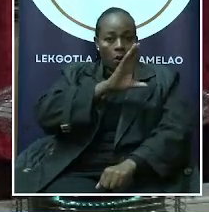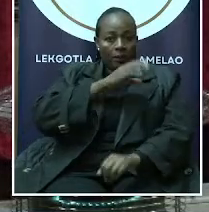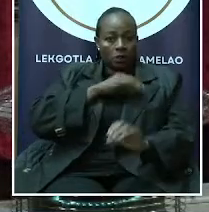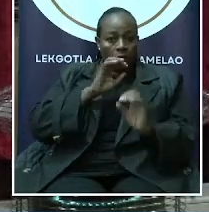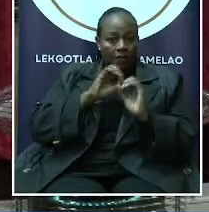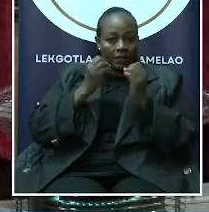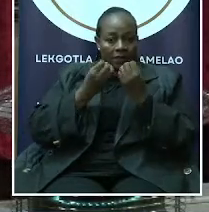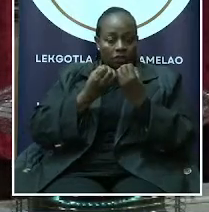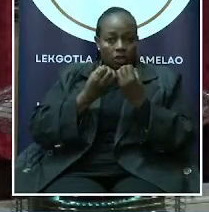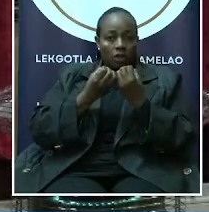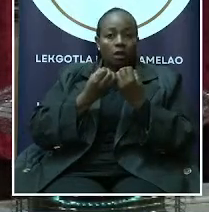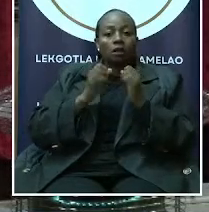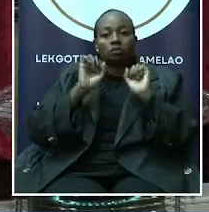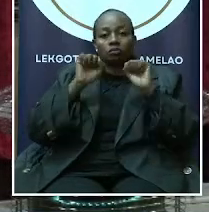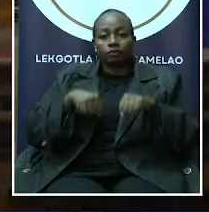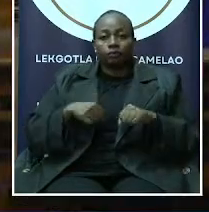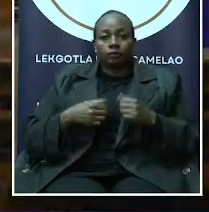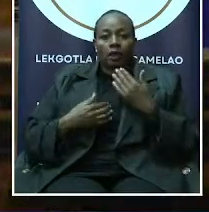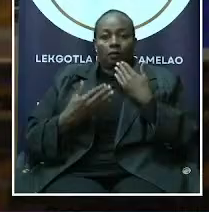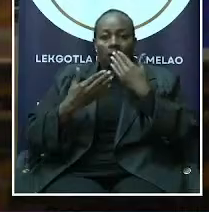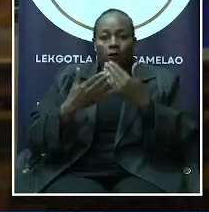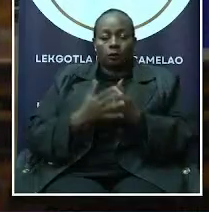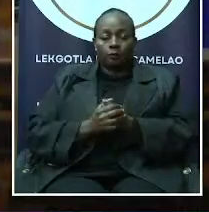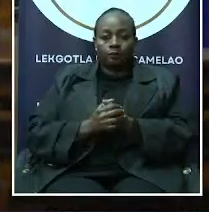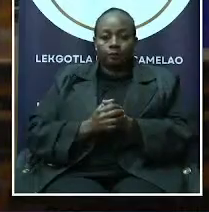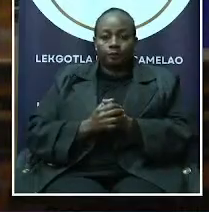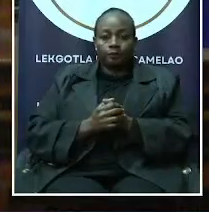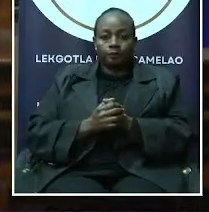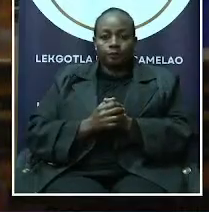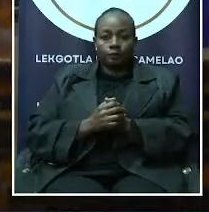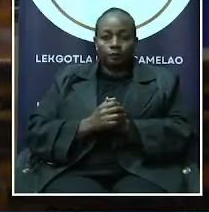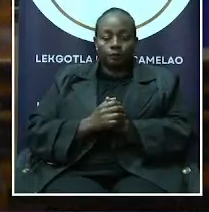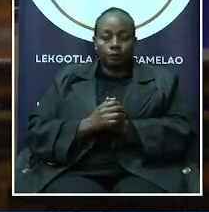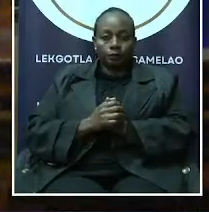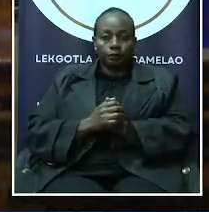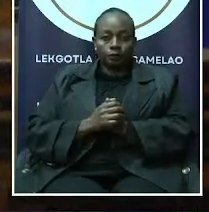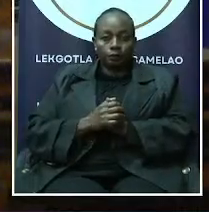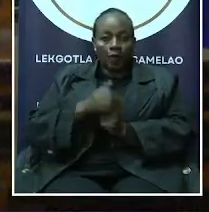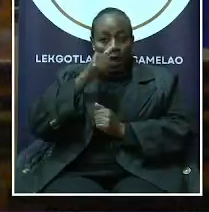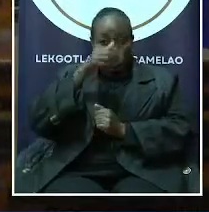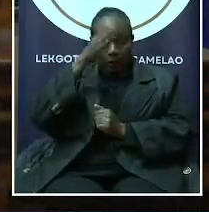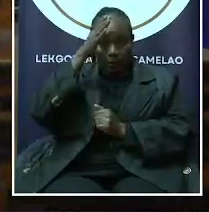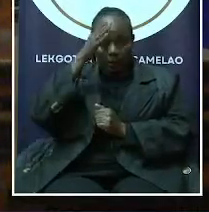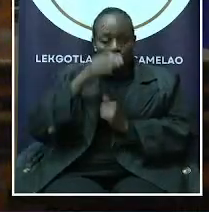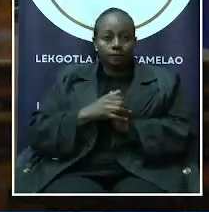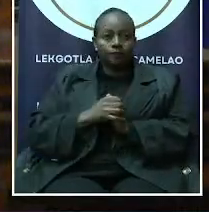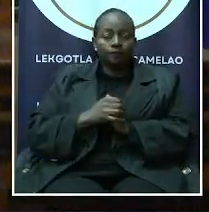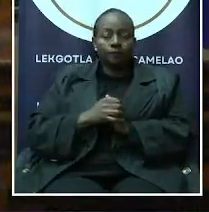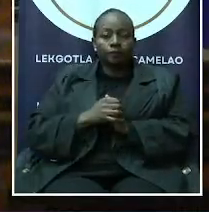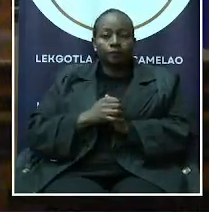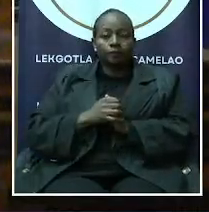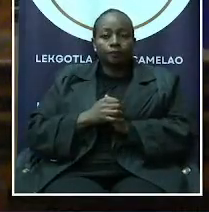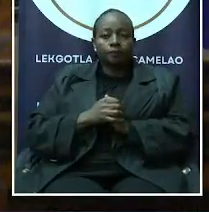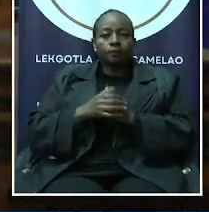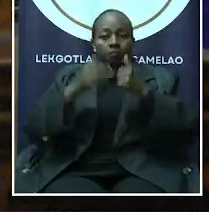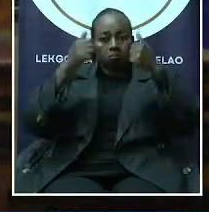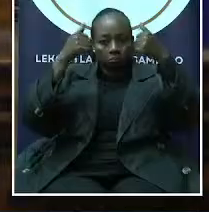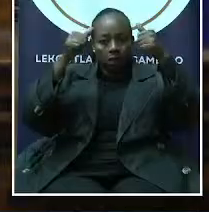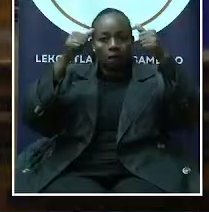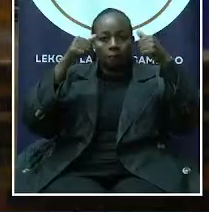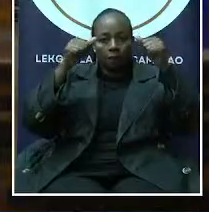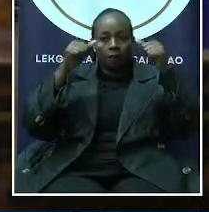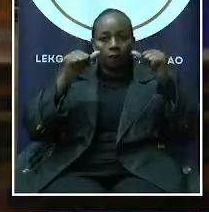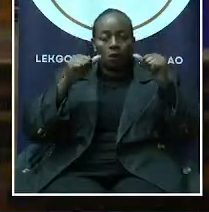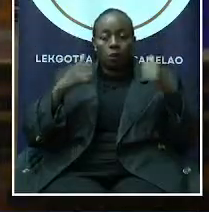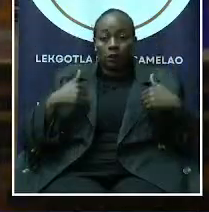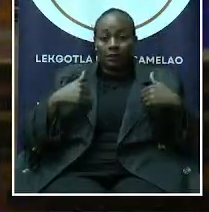Organization. Okay, thank you very much. Honorable member? Academic, okay. We will move in that motion, comrades. We'll start with